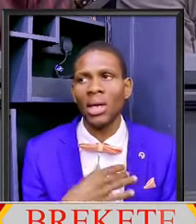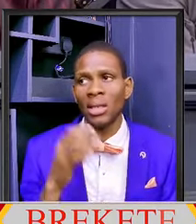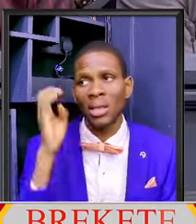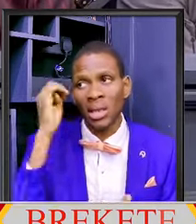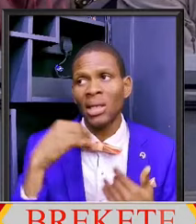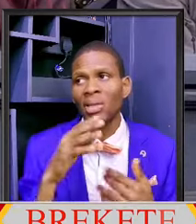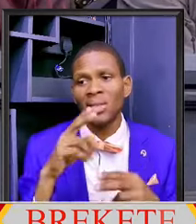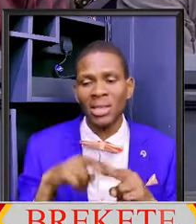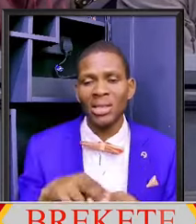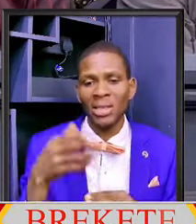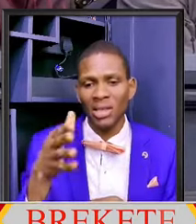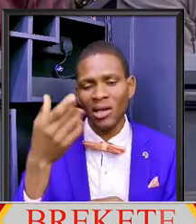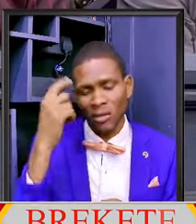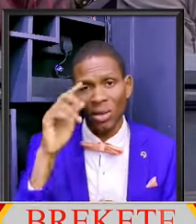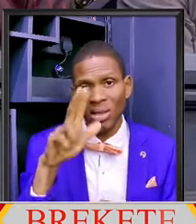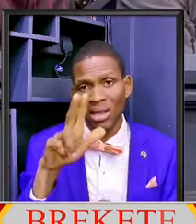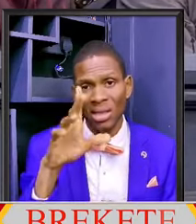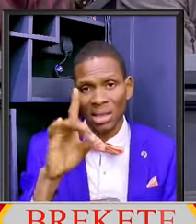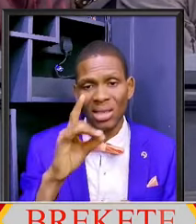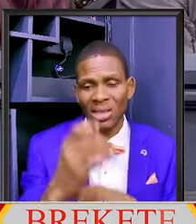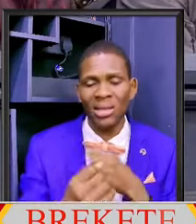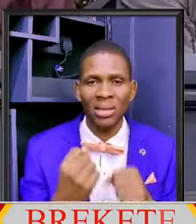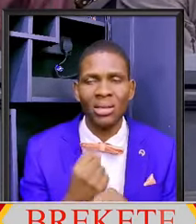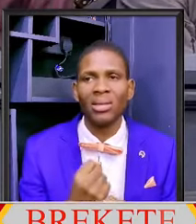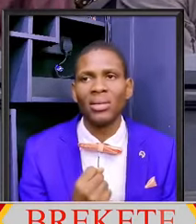been sitting there for 38 years.